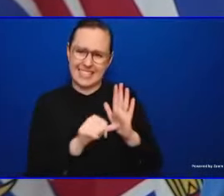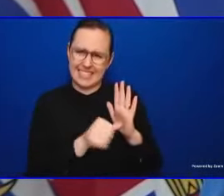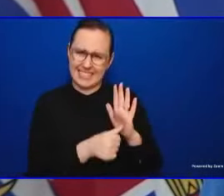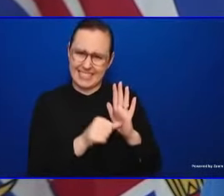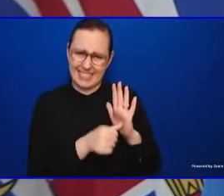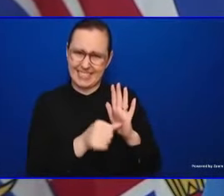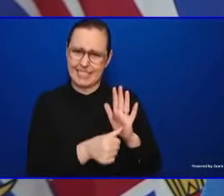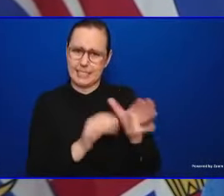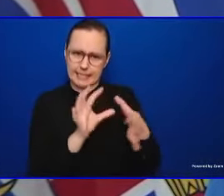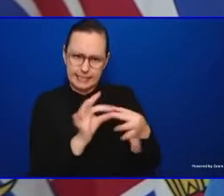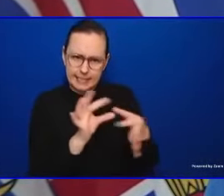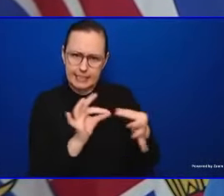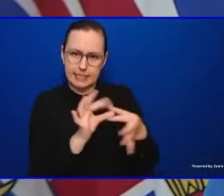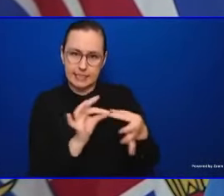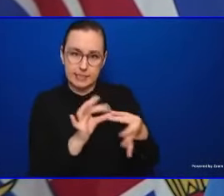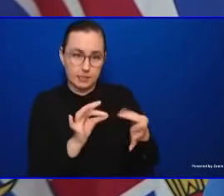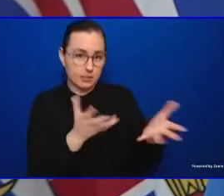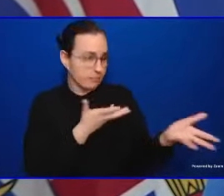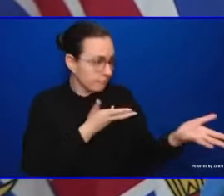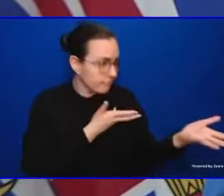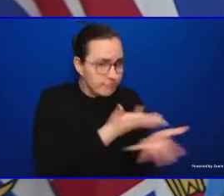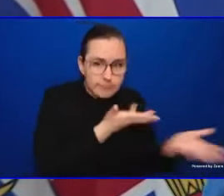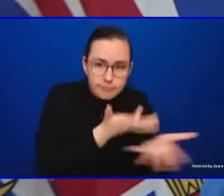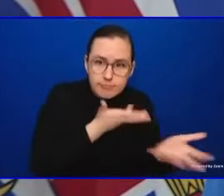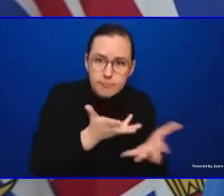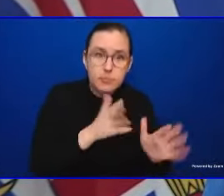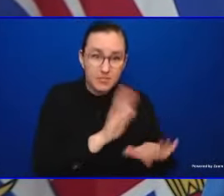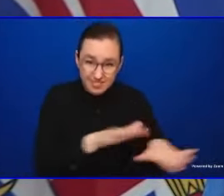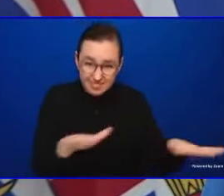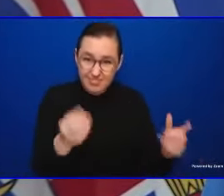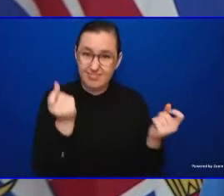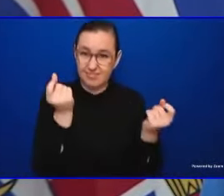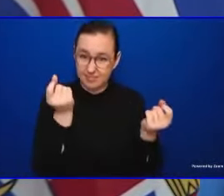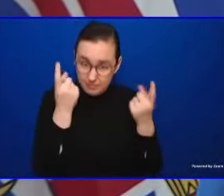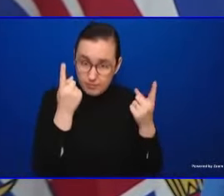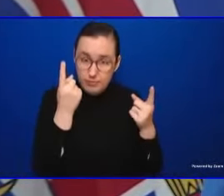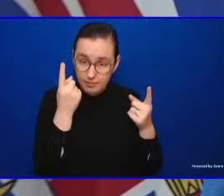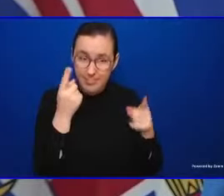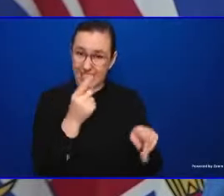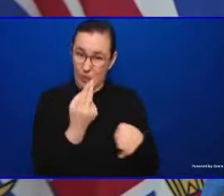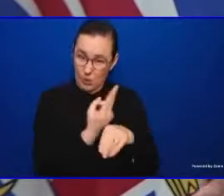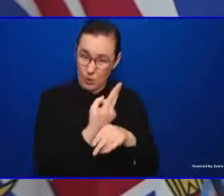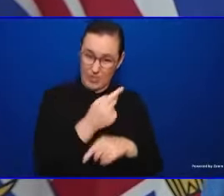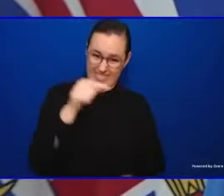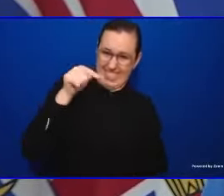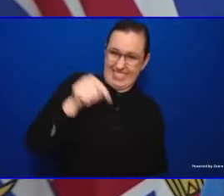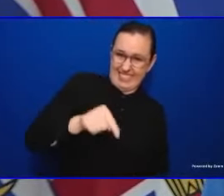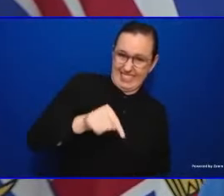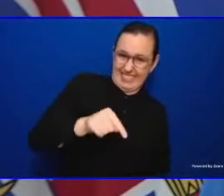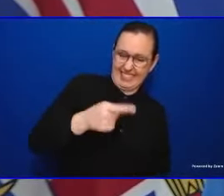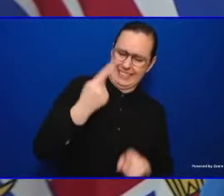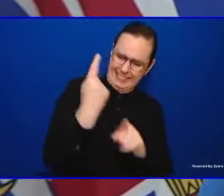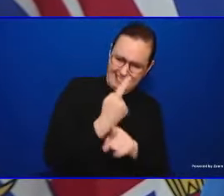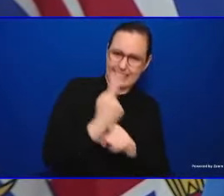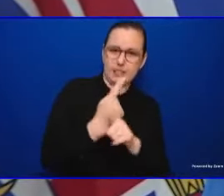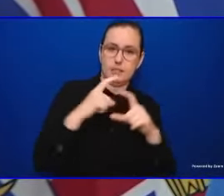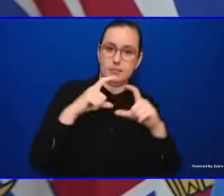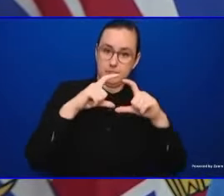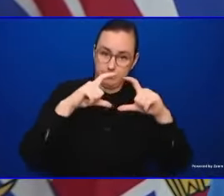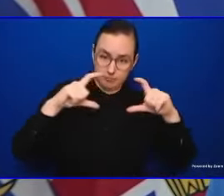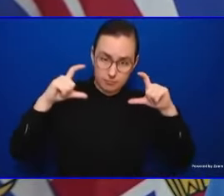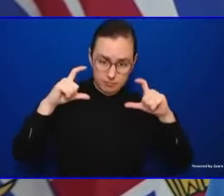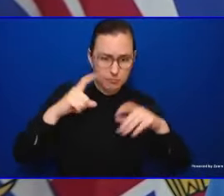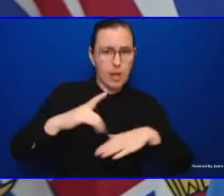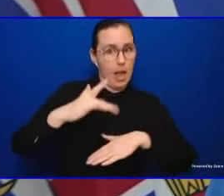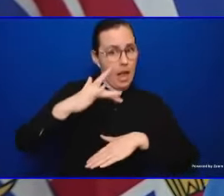working with students to ensure that there's appropriate use of masks and that they're available. And we've been working with our suppliers to ensure that there